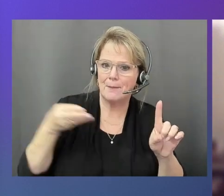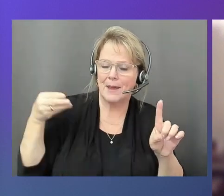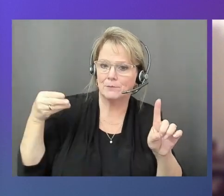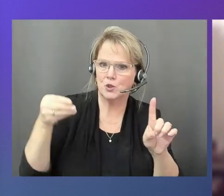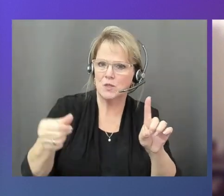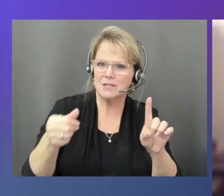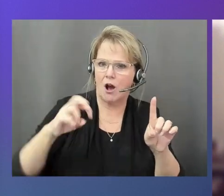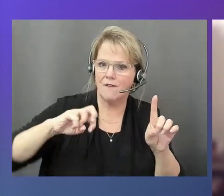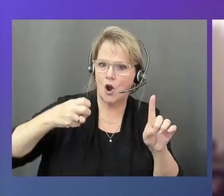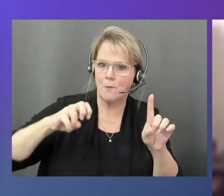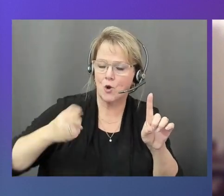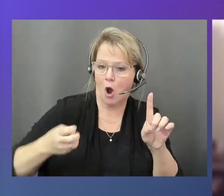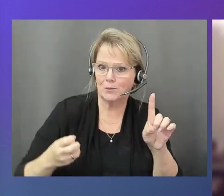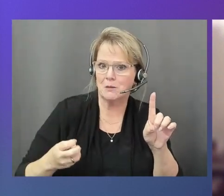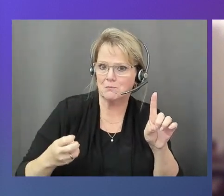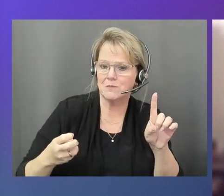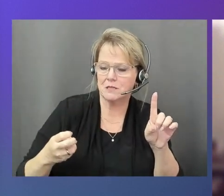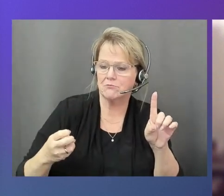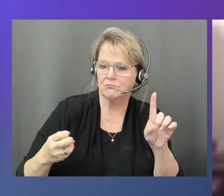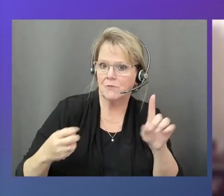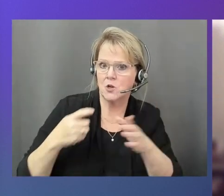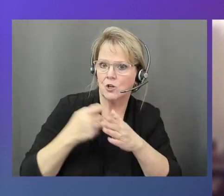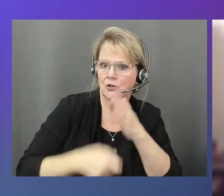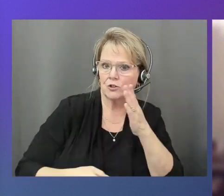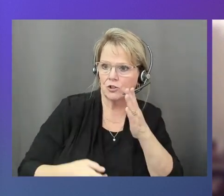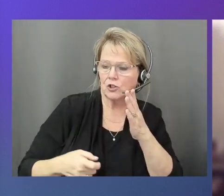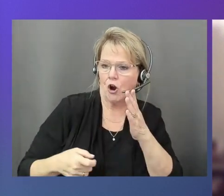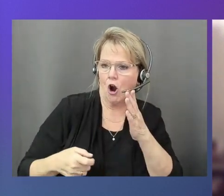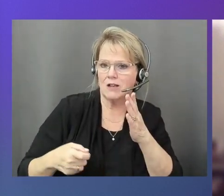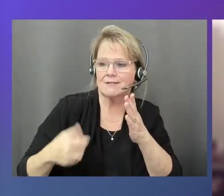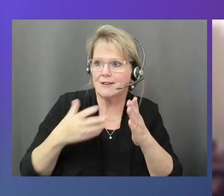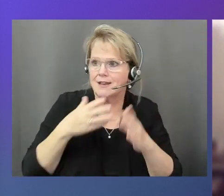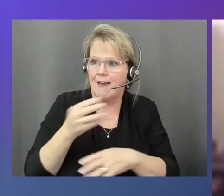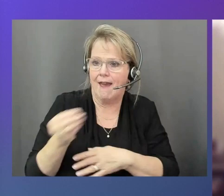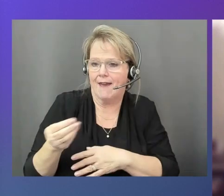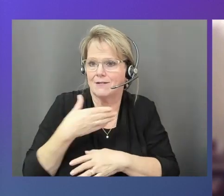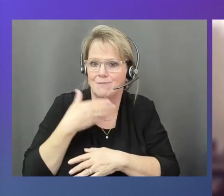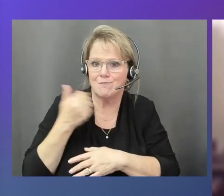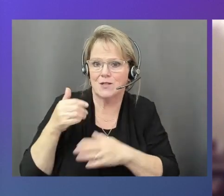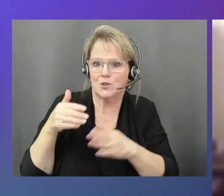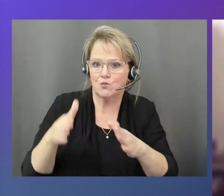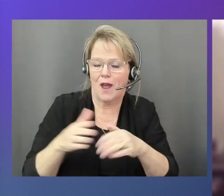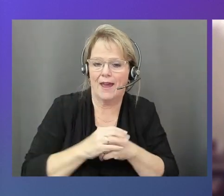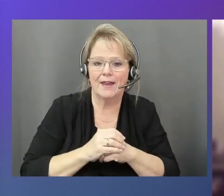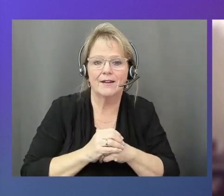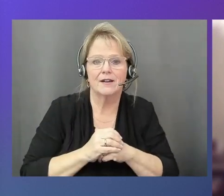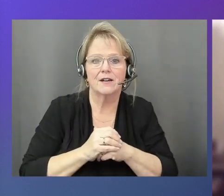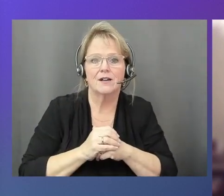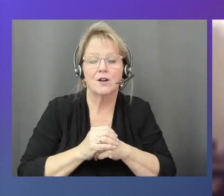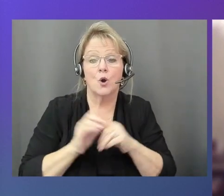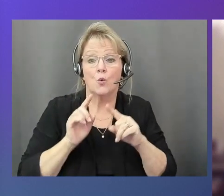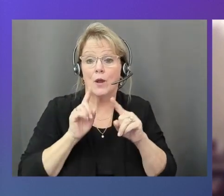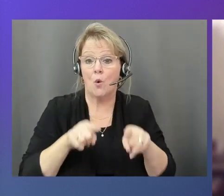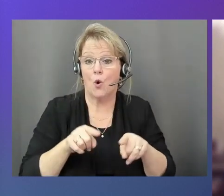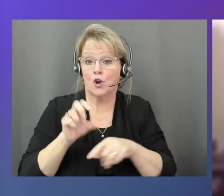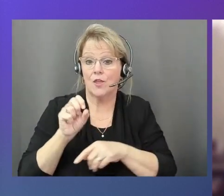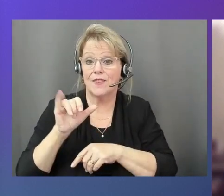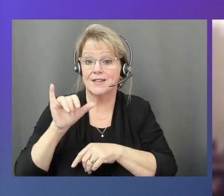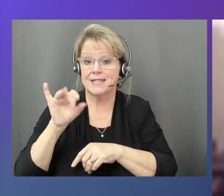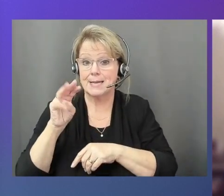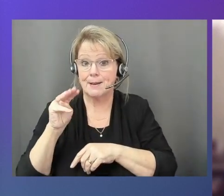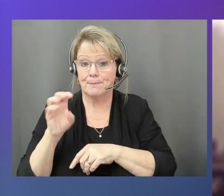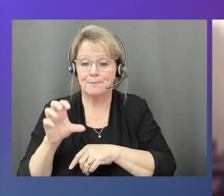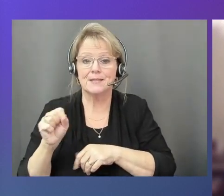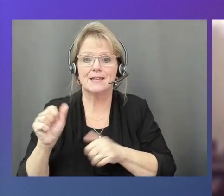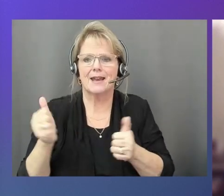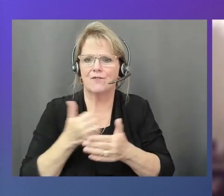Once we made the decision to leverage the system, we were able to order the radios and SIMs within a few minutes. When we started the deployment,